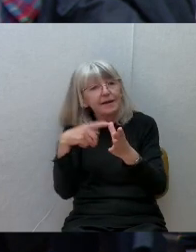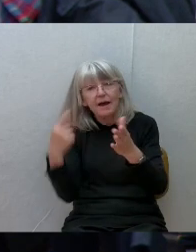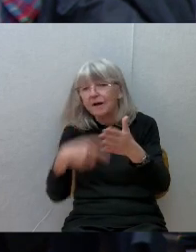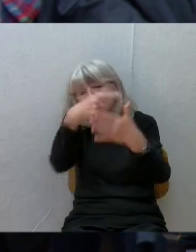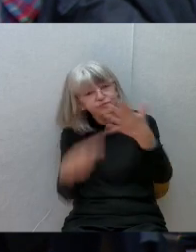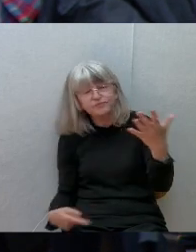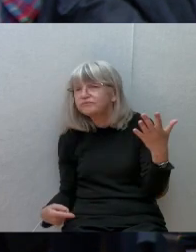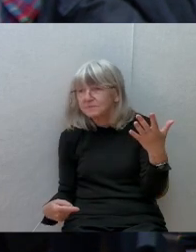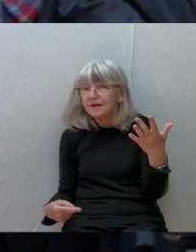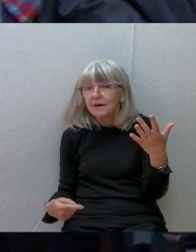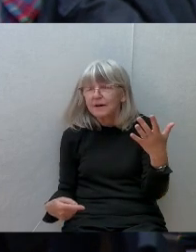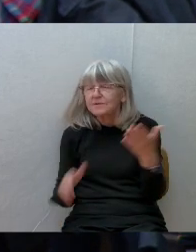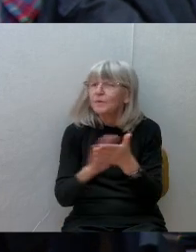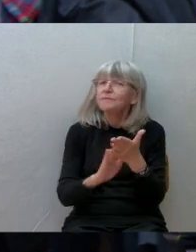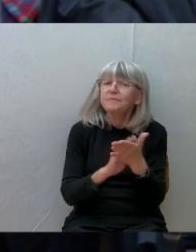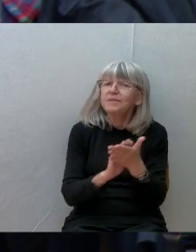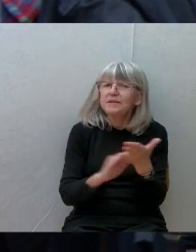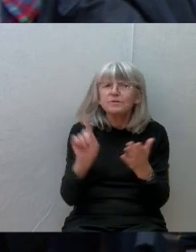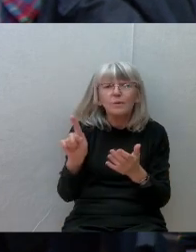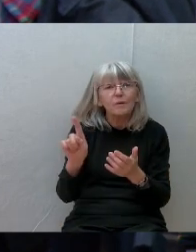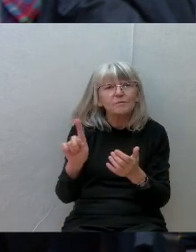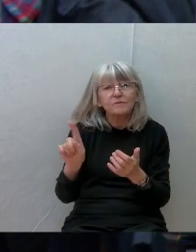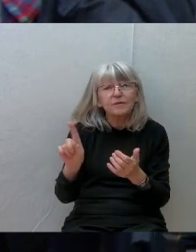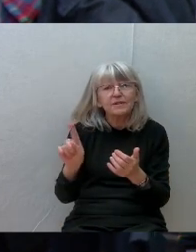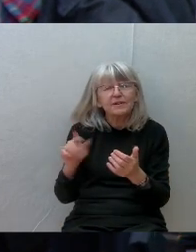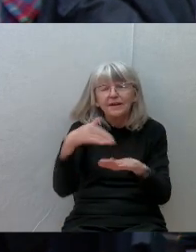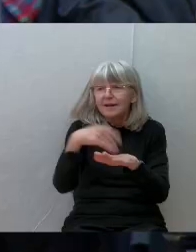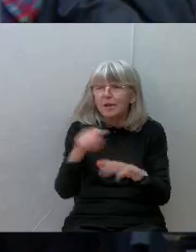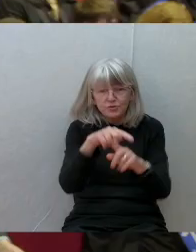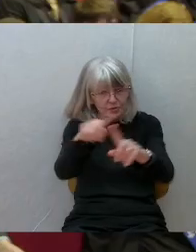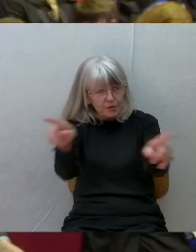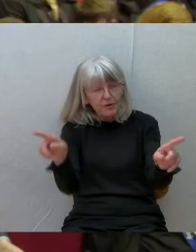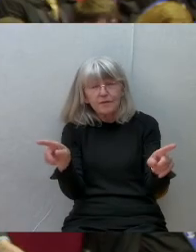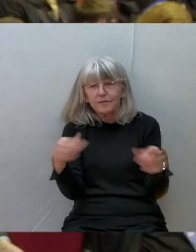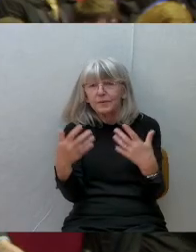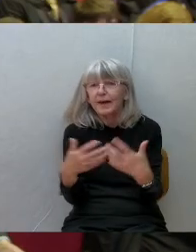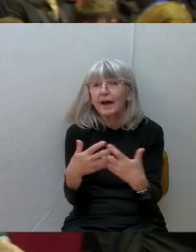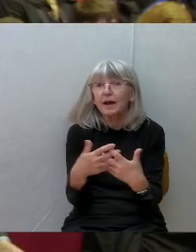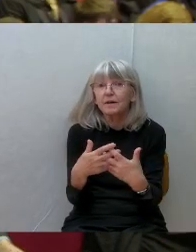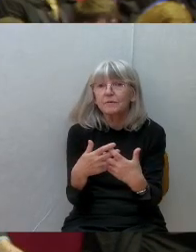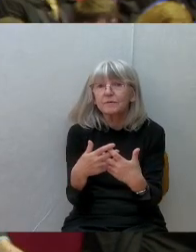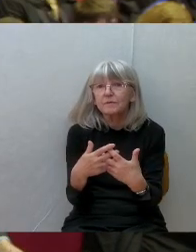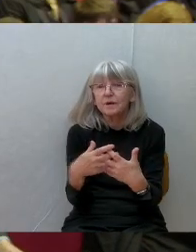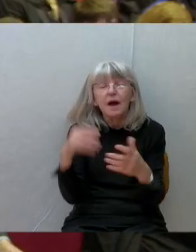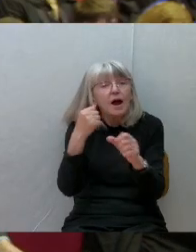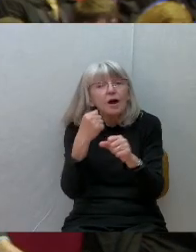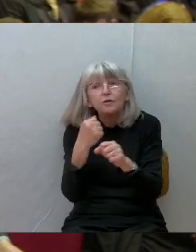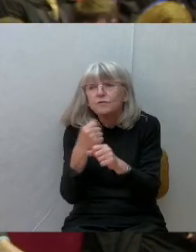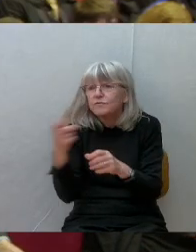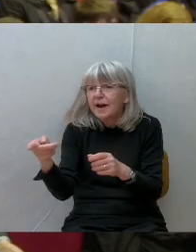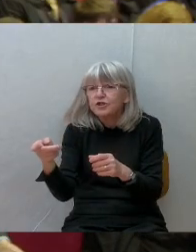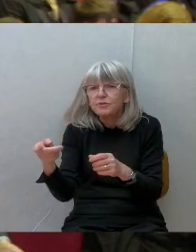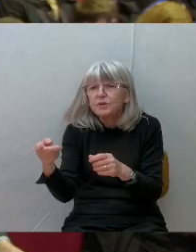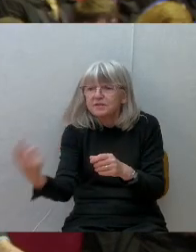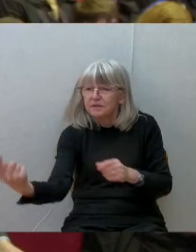So what does that mean for you about to graduate, graduands coming from the School of Humanities,